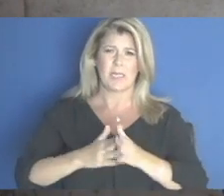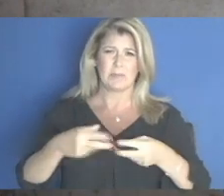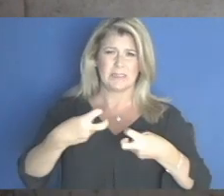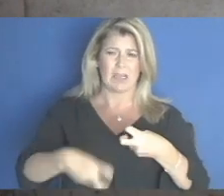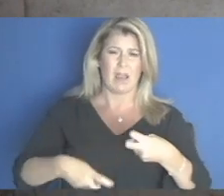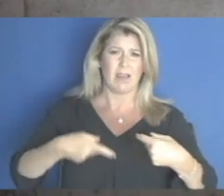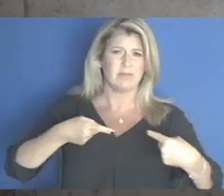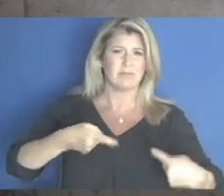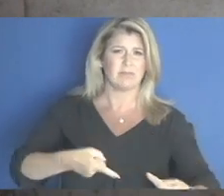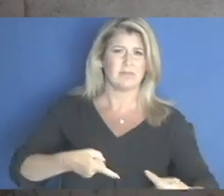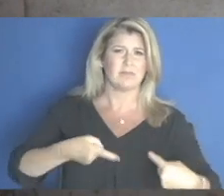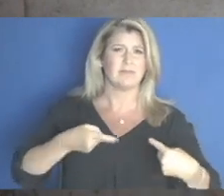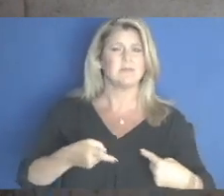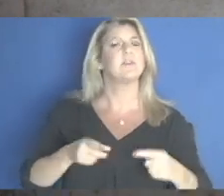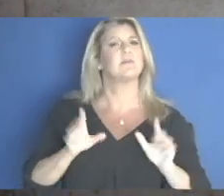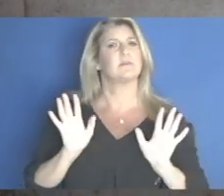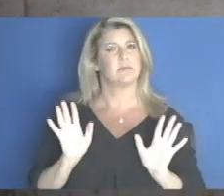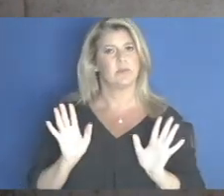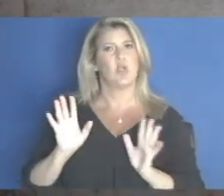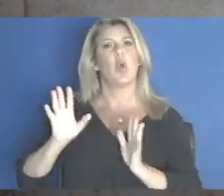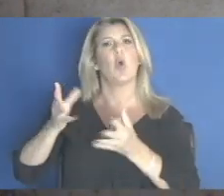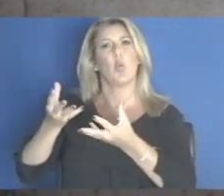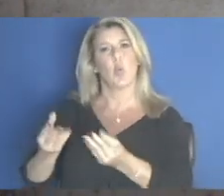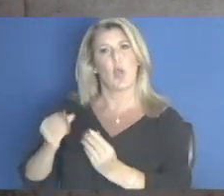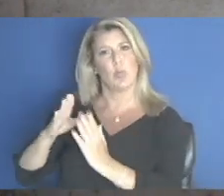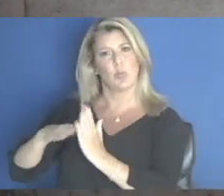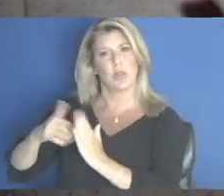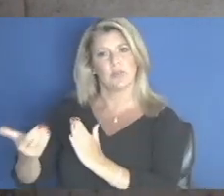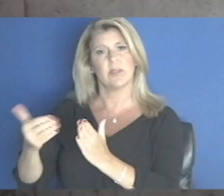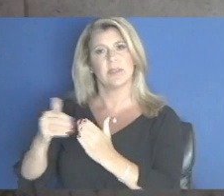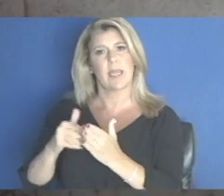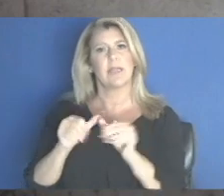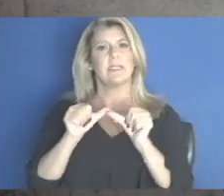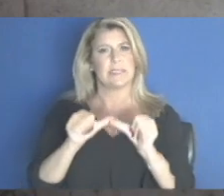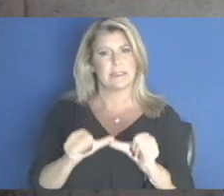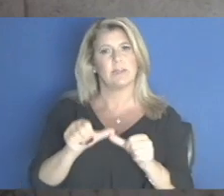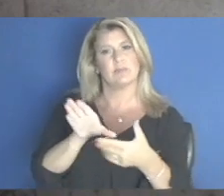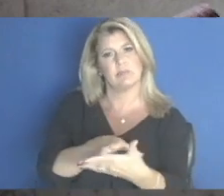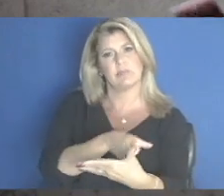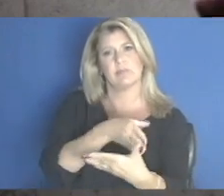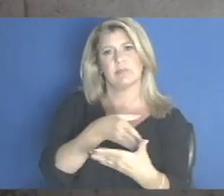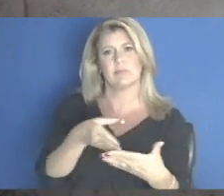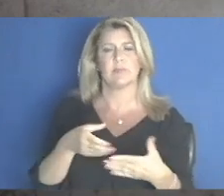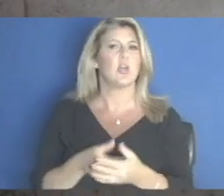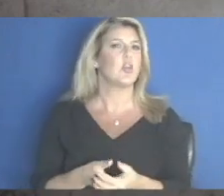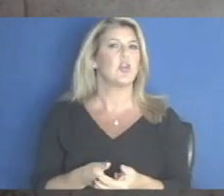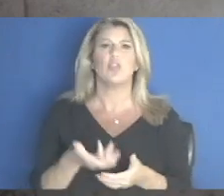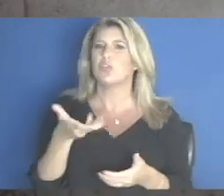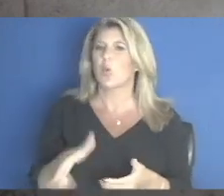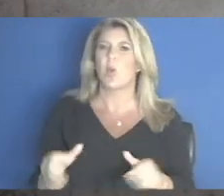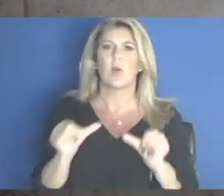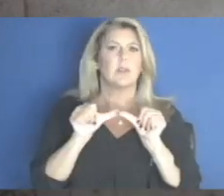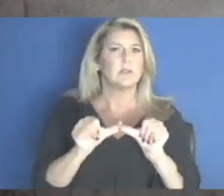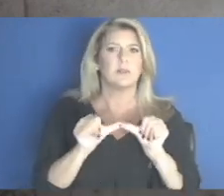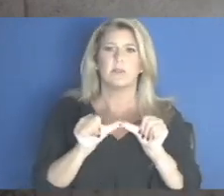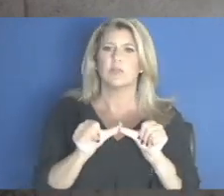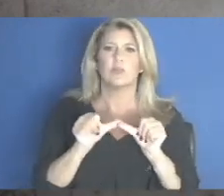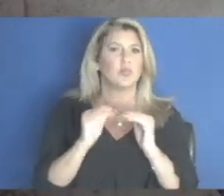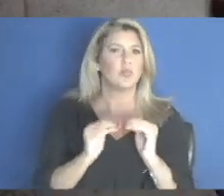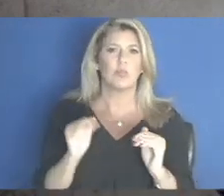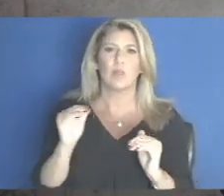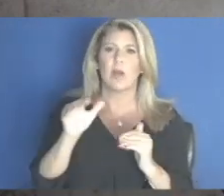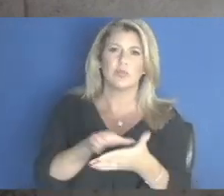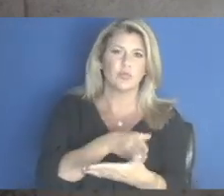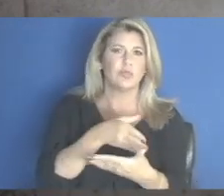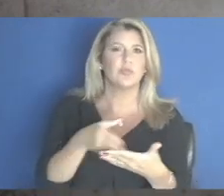hide is not going smoothly, just wet your brush again and continue working with it. You do not want to keep going over it.